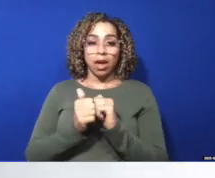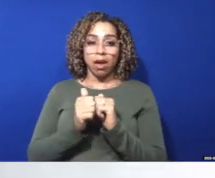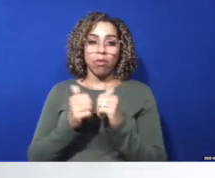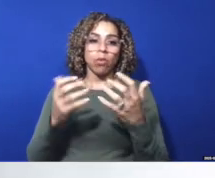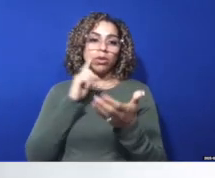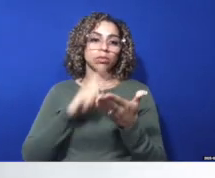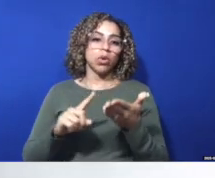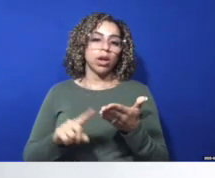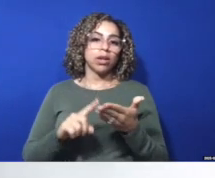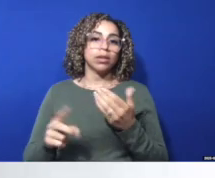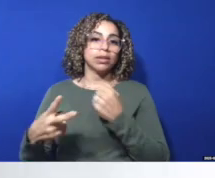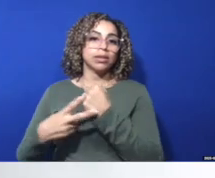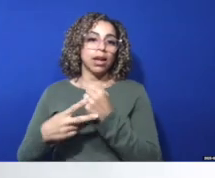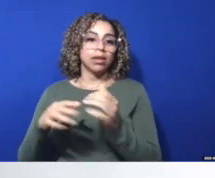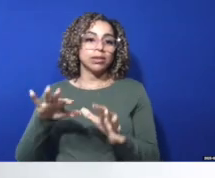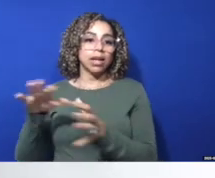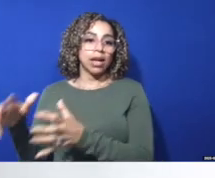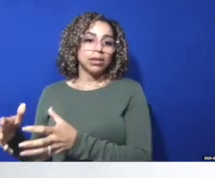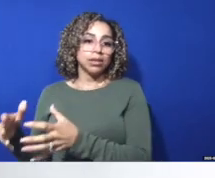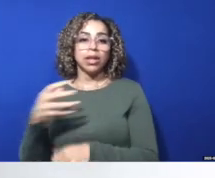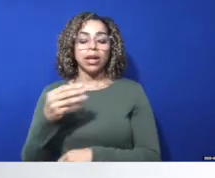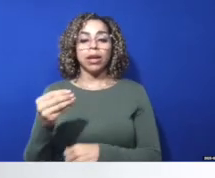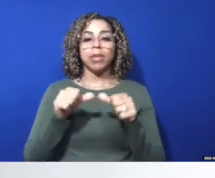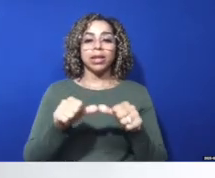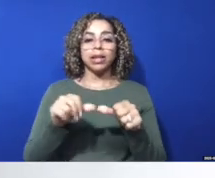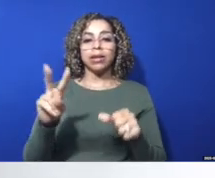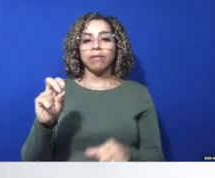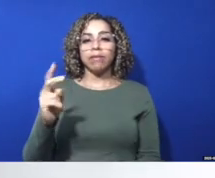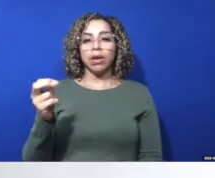voucher enhancements for small fleets. Next slide.